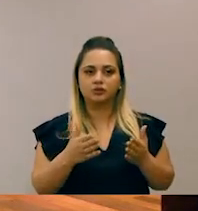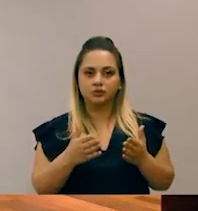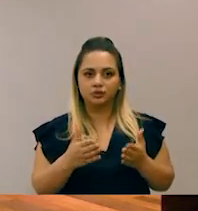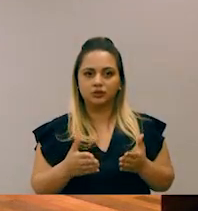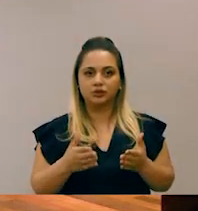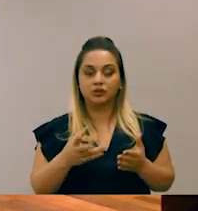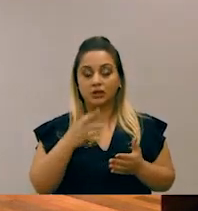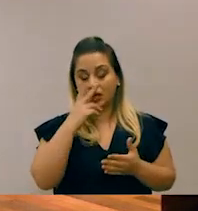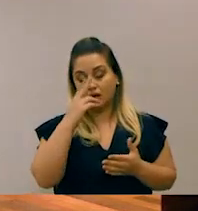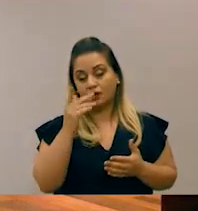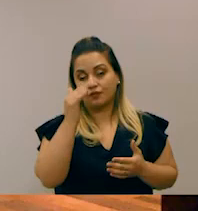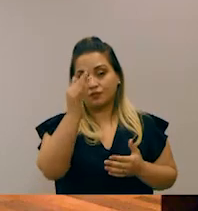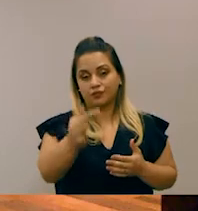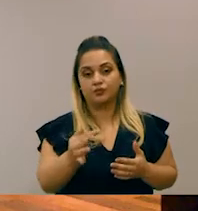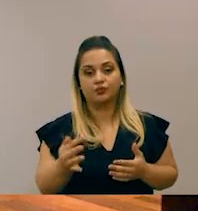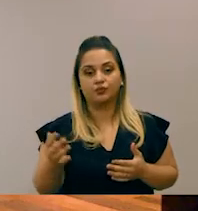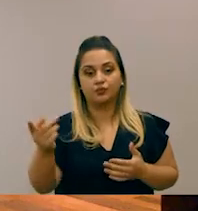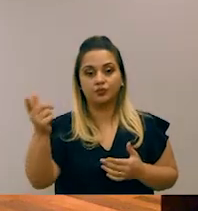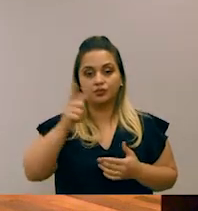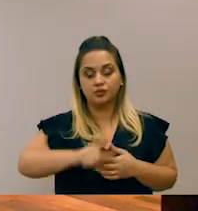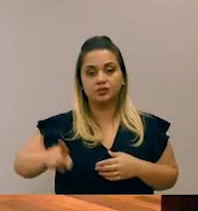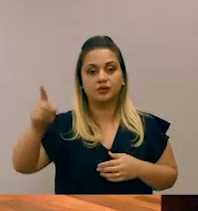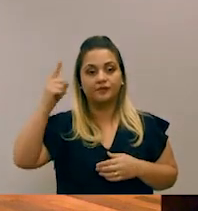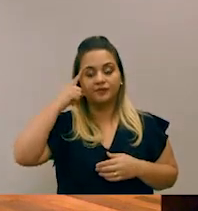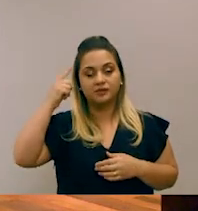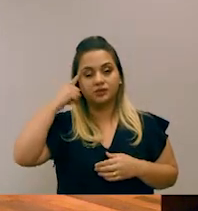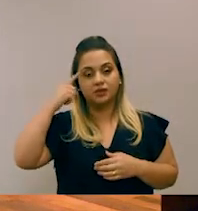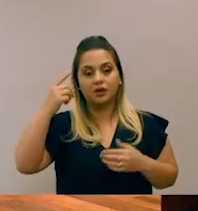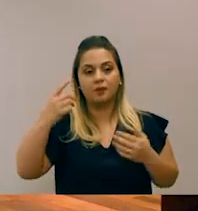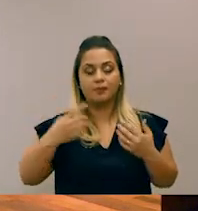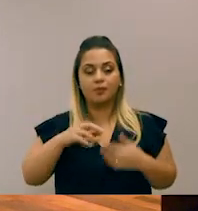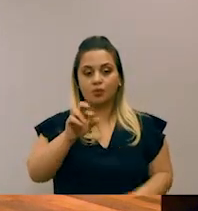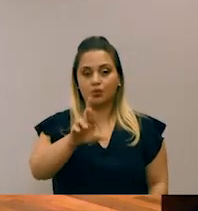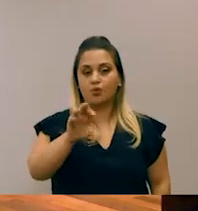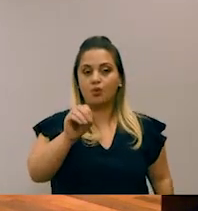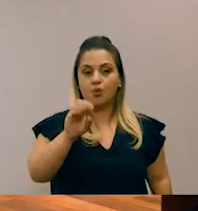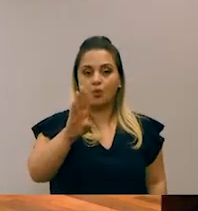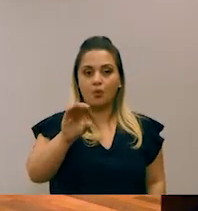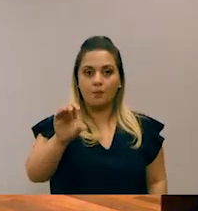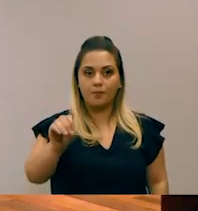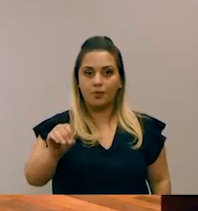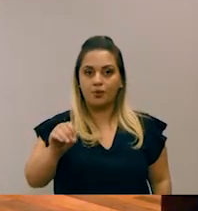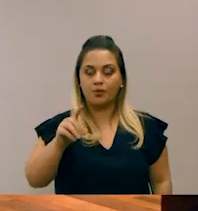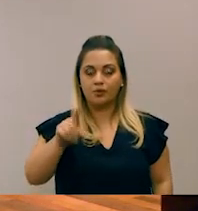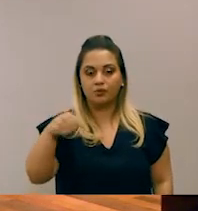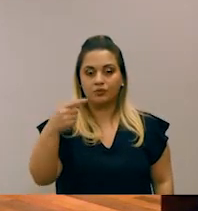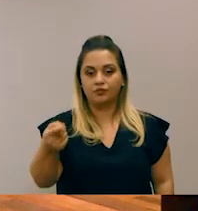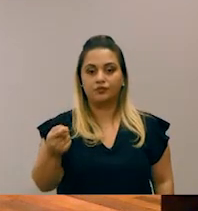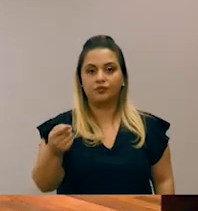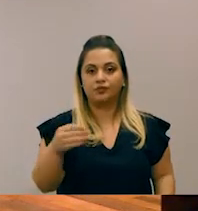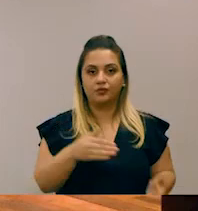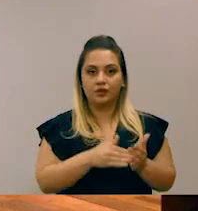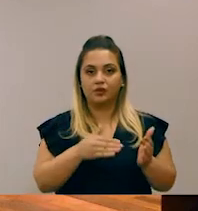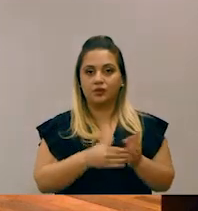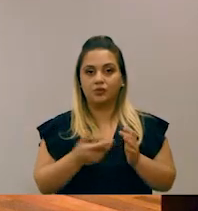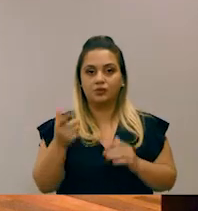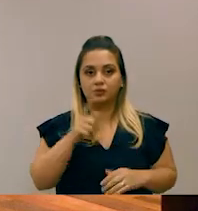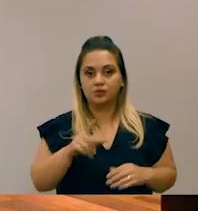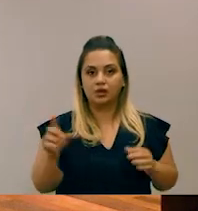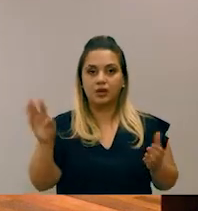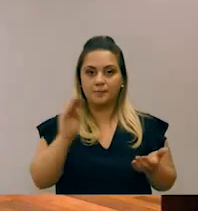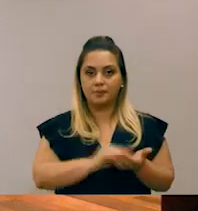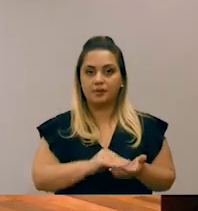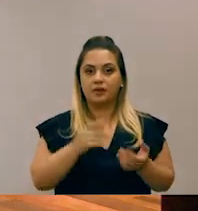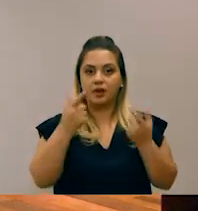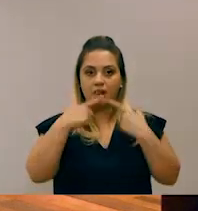to be done via AI, so that we can use some technique to generate natural language. And